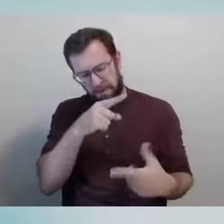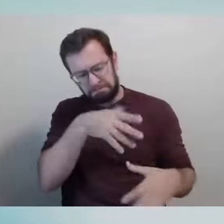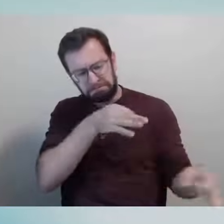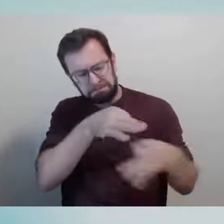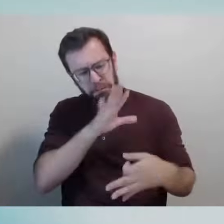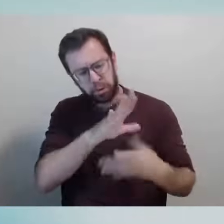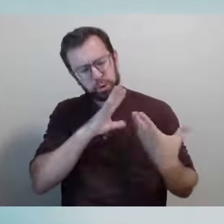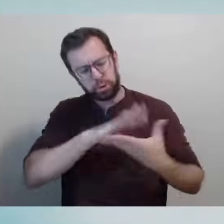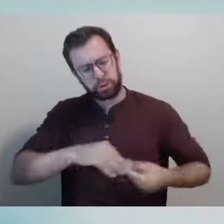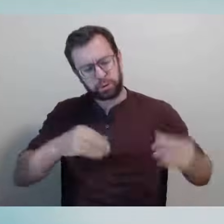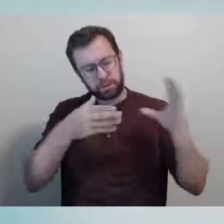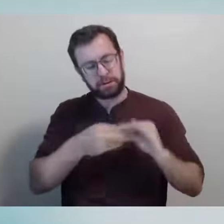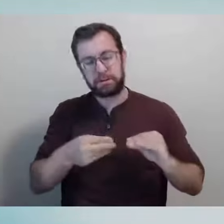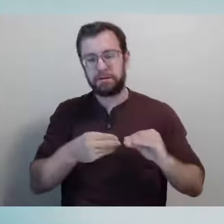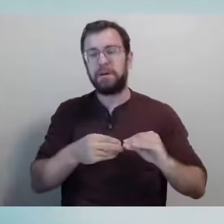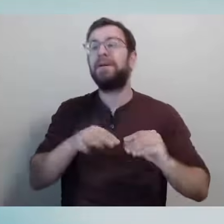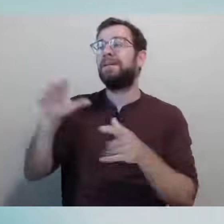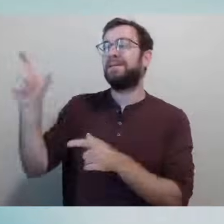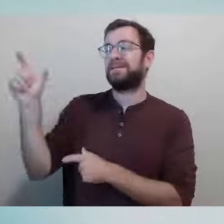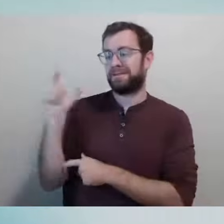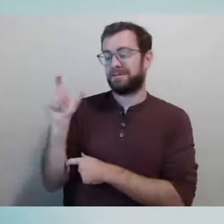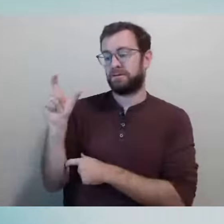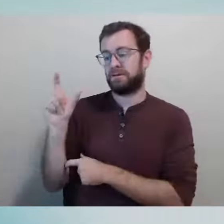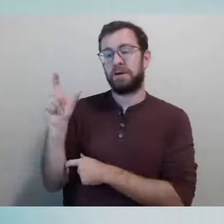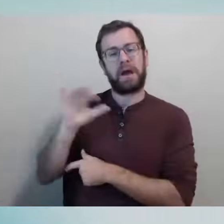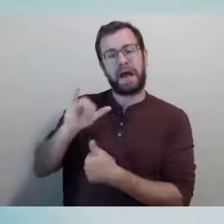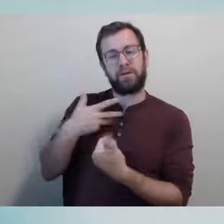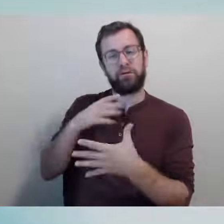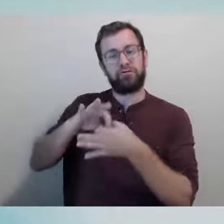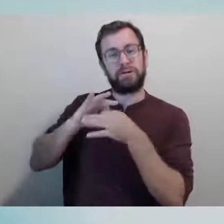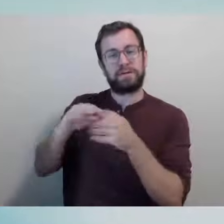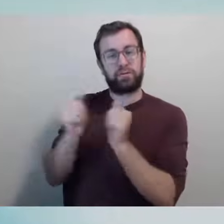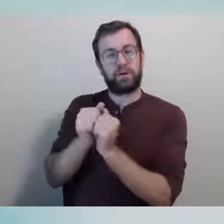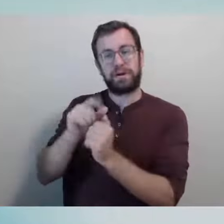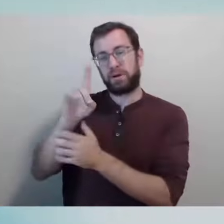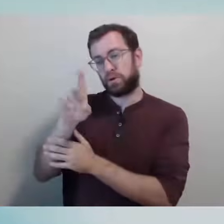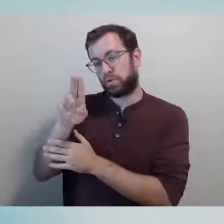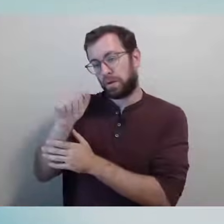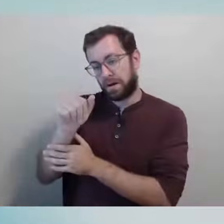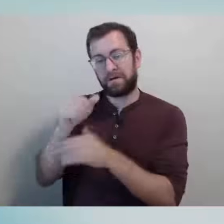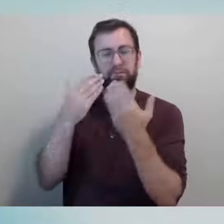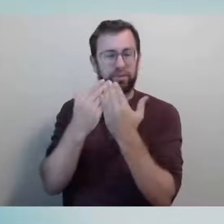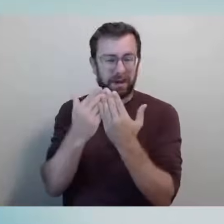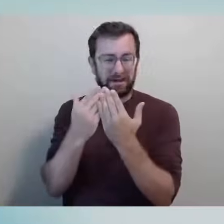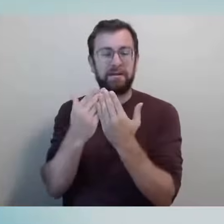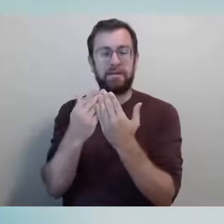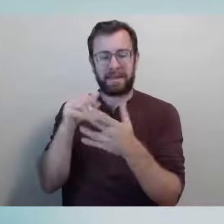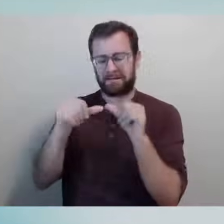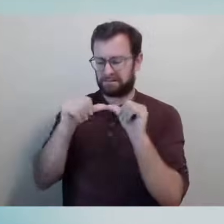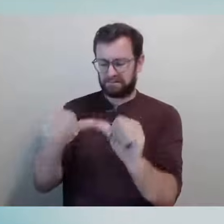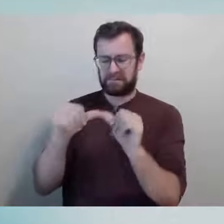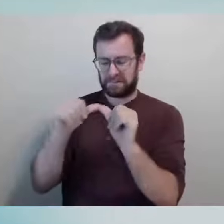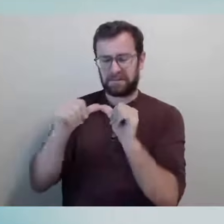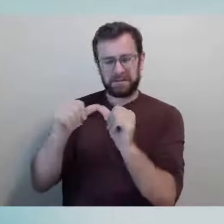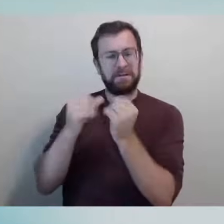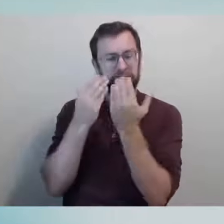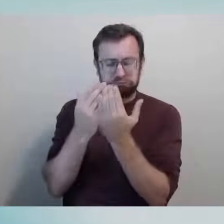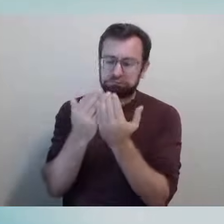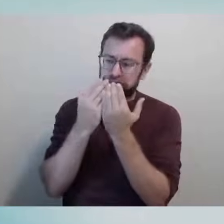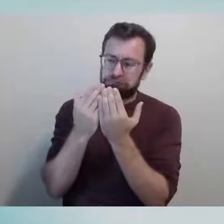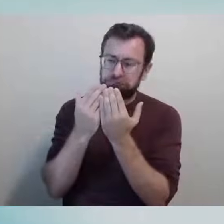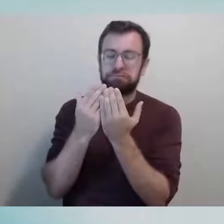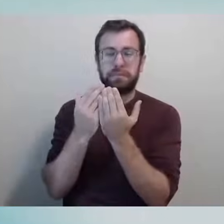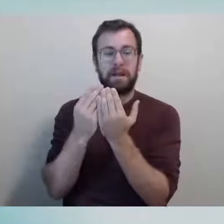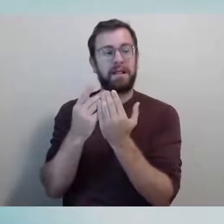relationship with dua, that's what attracted me to Islam the most. It was this concept of dua. And later on, as she told